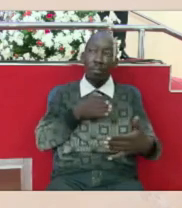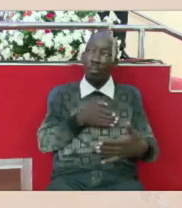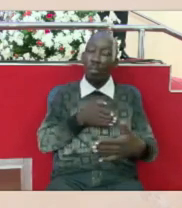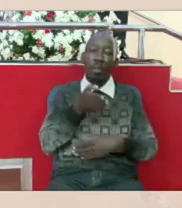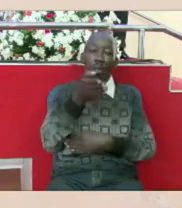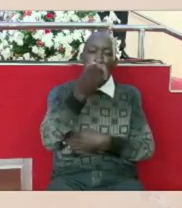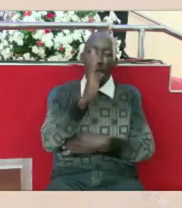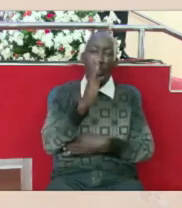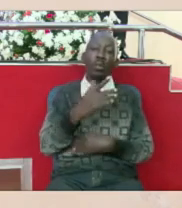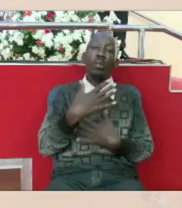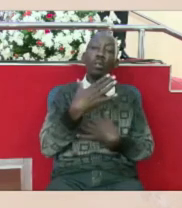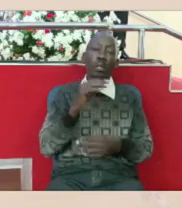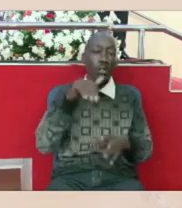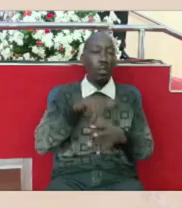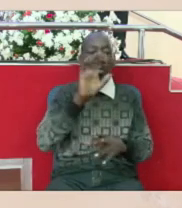God's best for your life